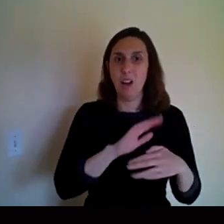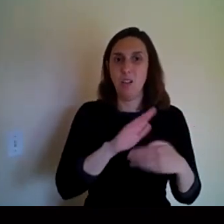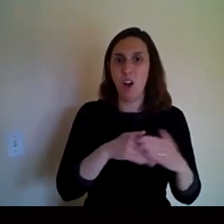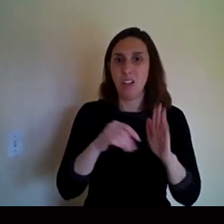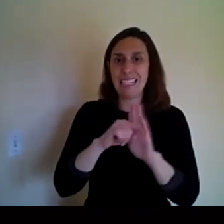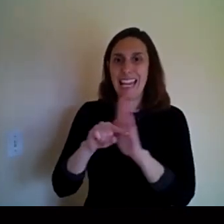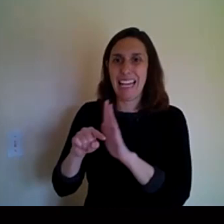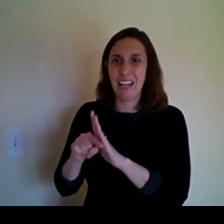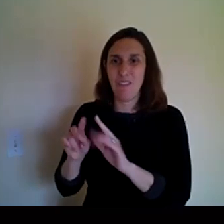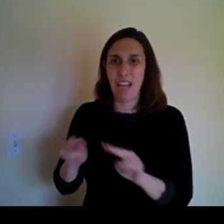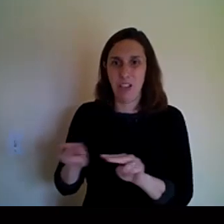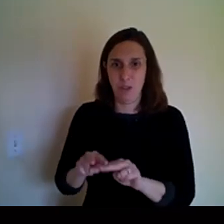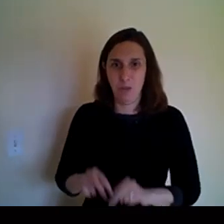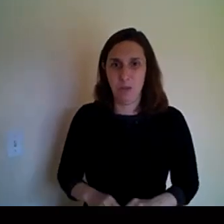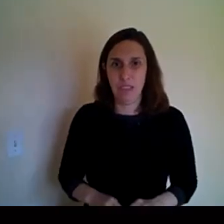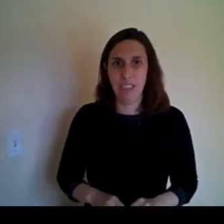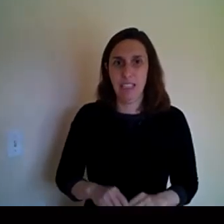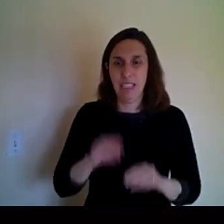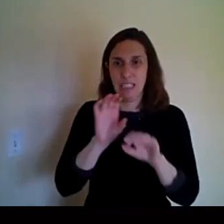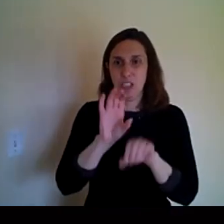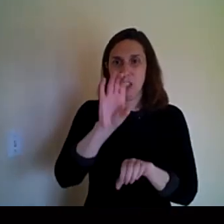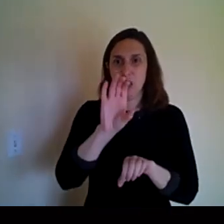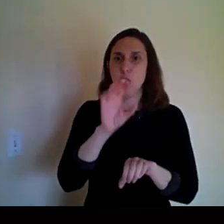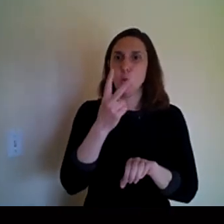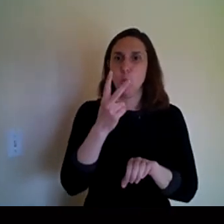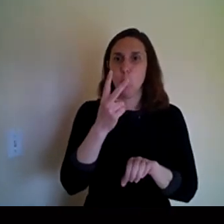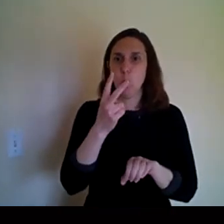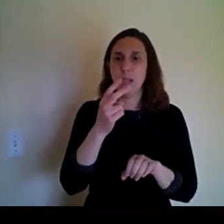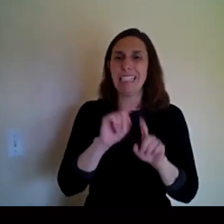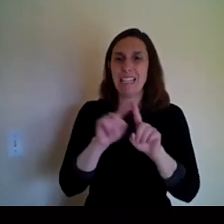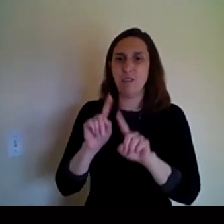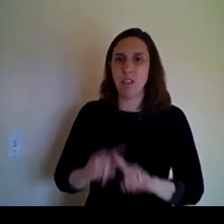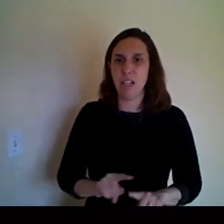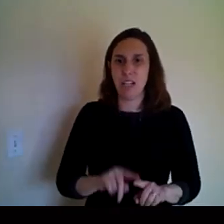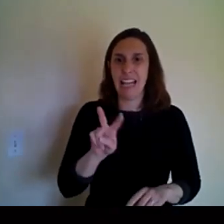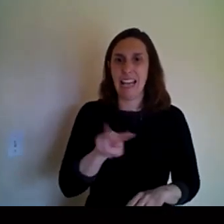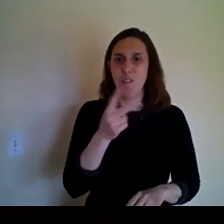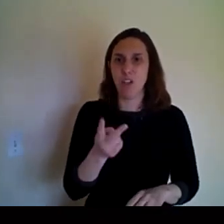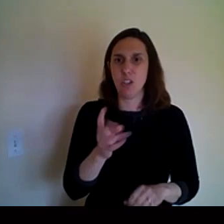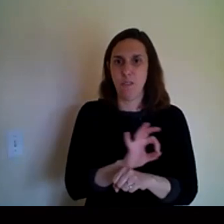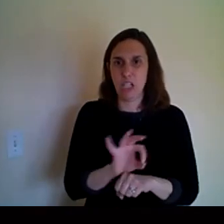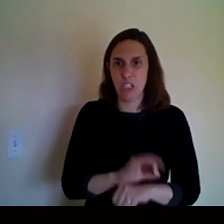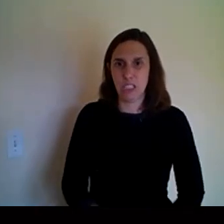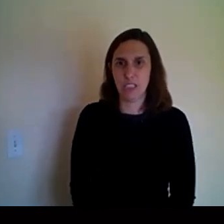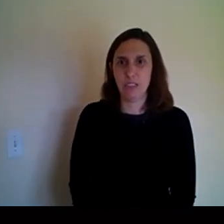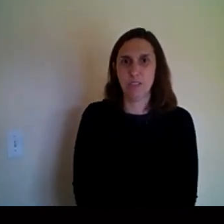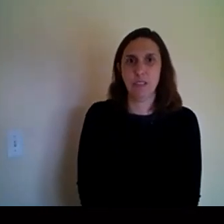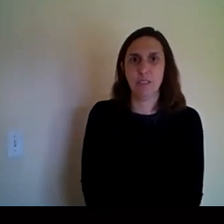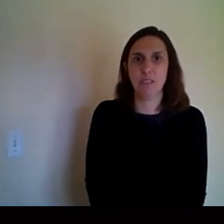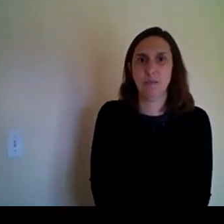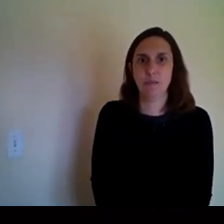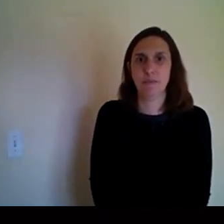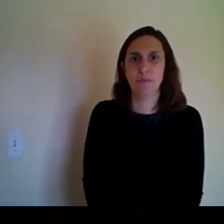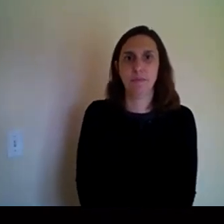the other, and they give us two separate inverse functions. So one-to-one is this nature